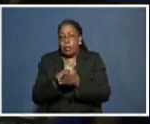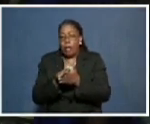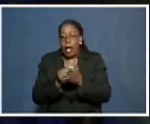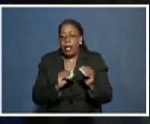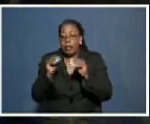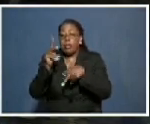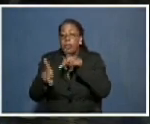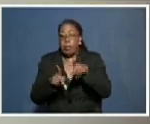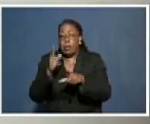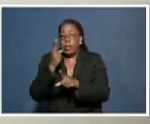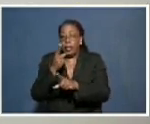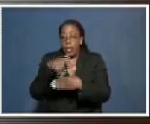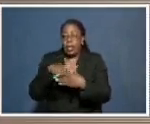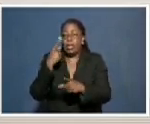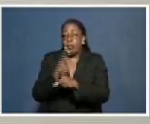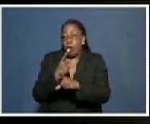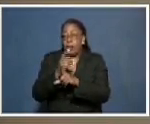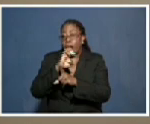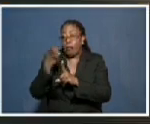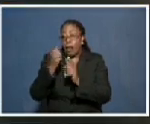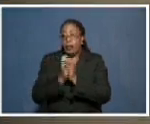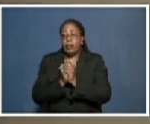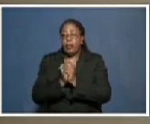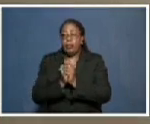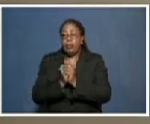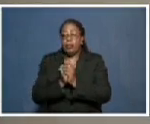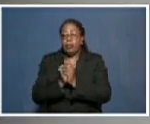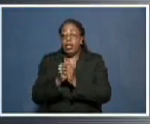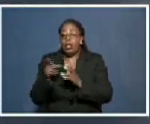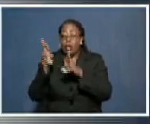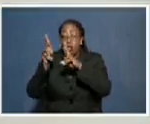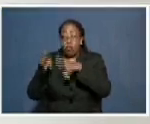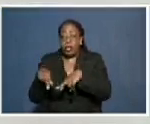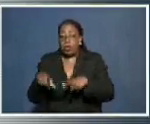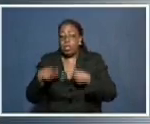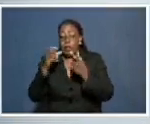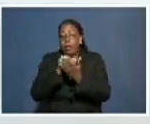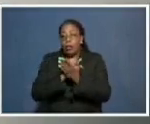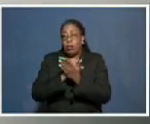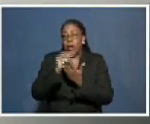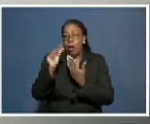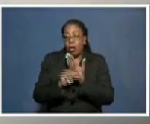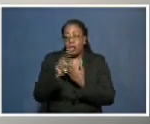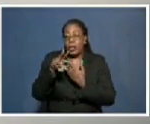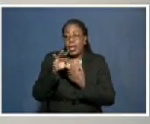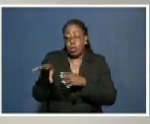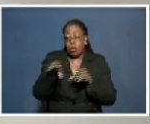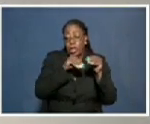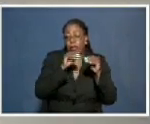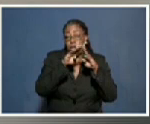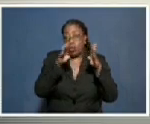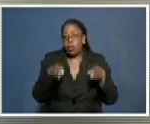proper environment? Dome City residents had been given an initial deadline of August 28th to vacate the premises, with the Department of